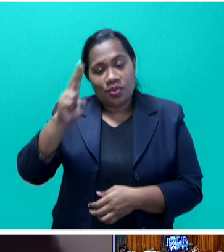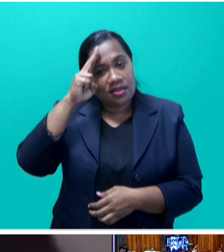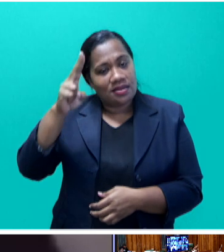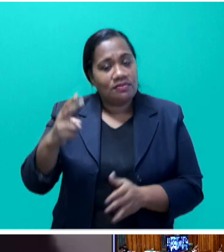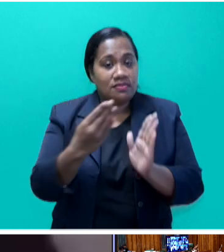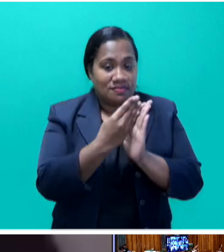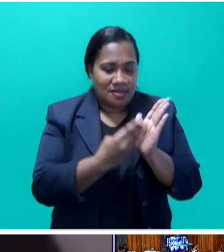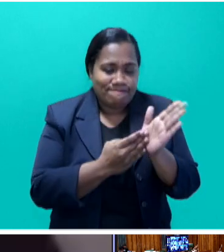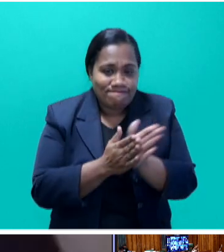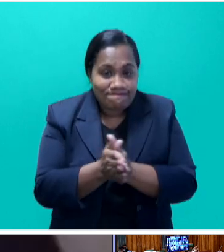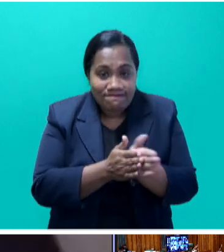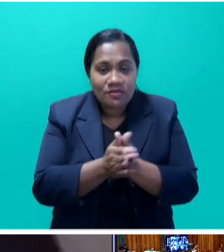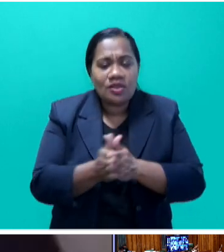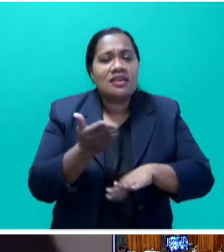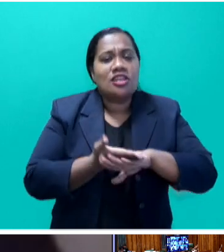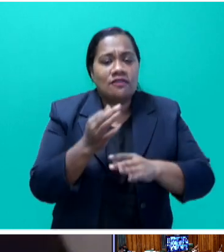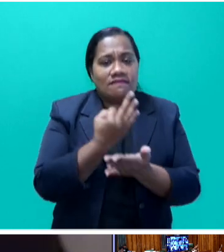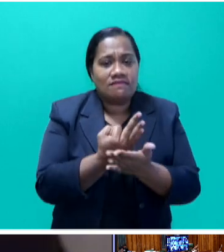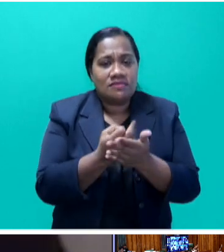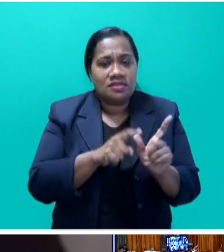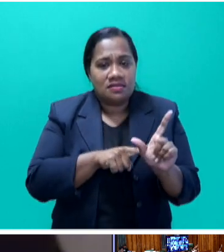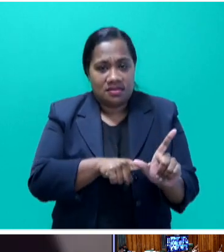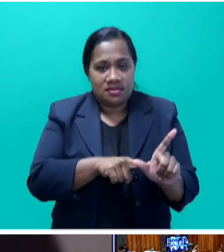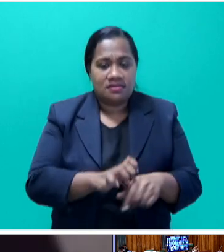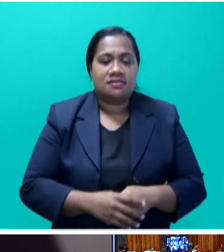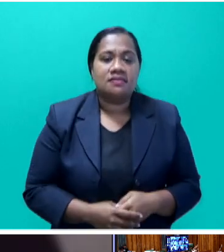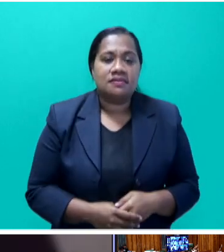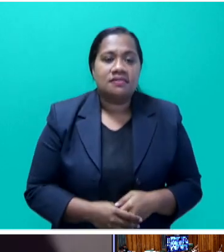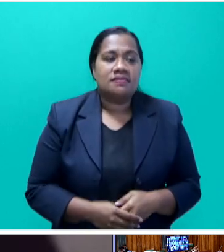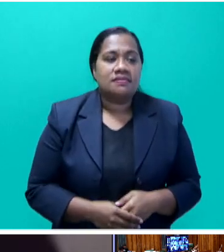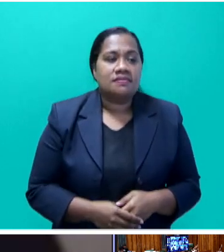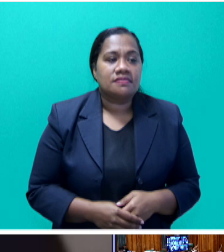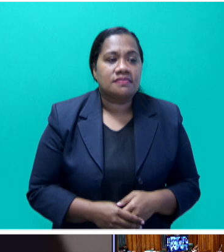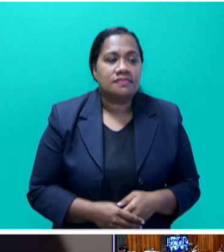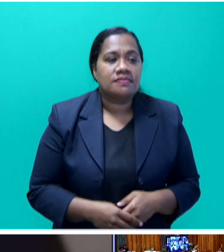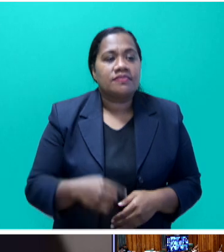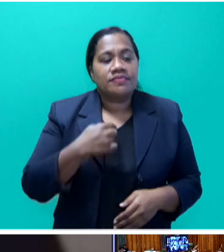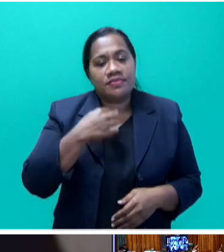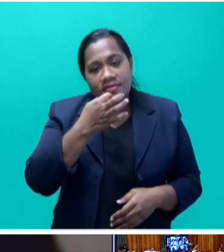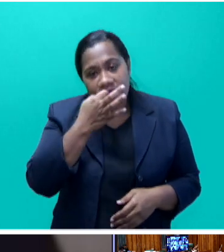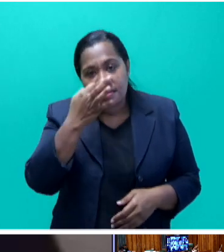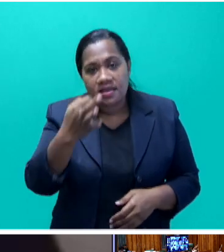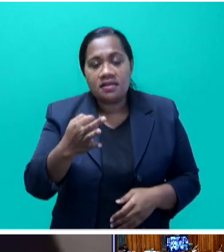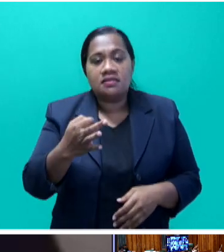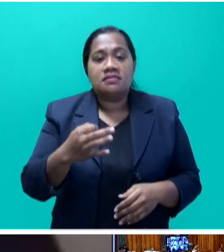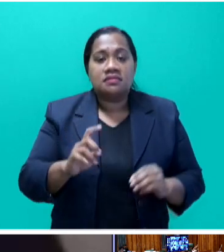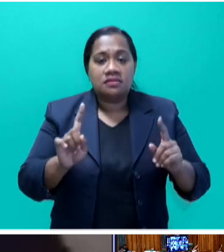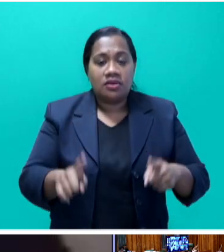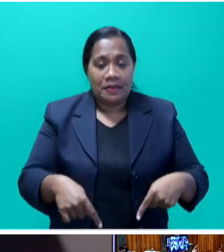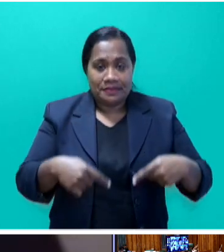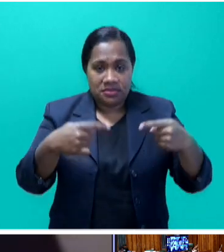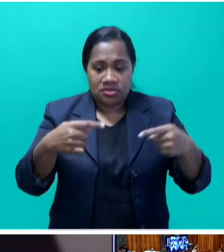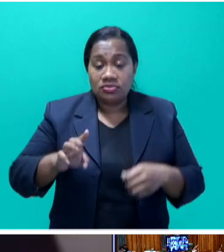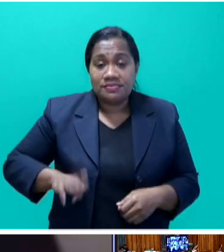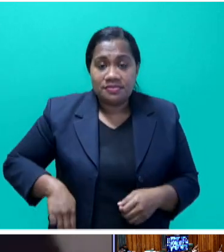forward to the new financial year with a reinvigorated look, sir. I urge the opposition members So